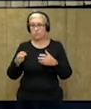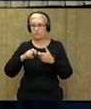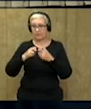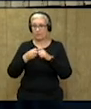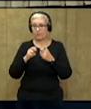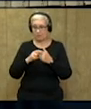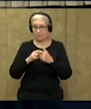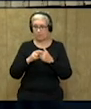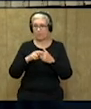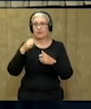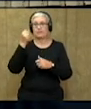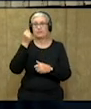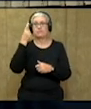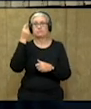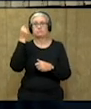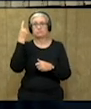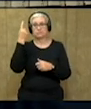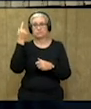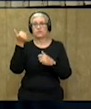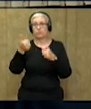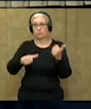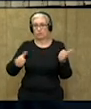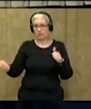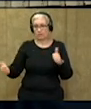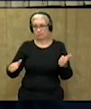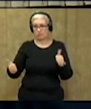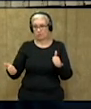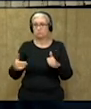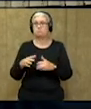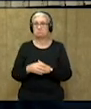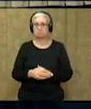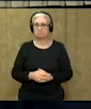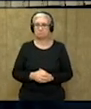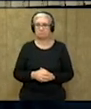and understand where each other are coming from.